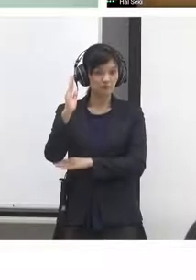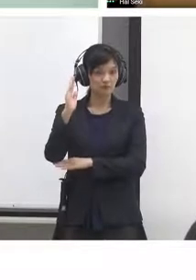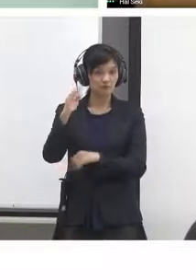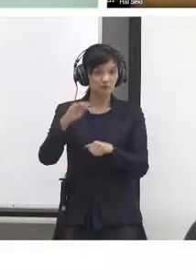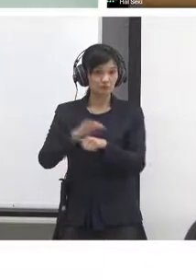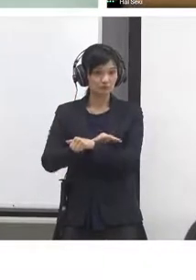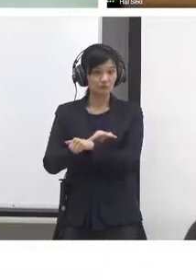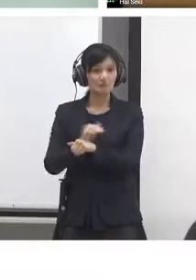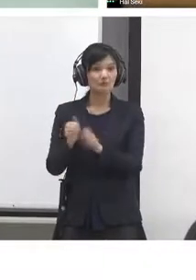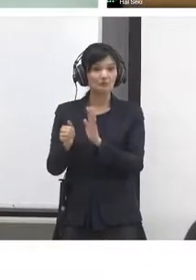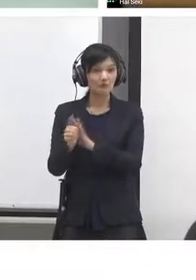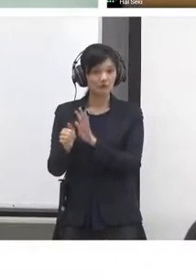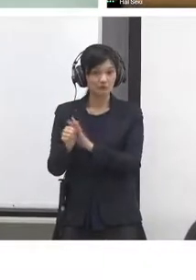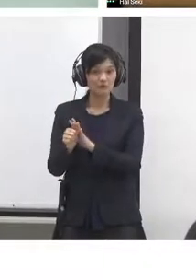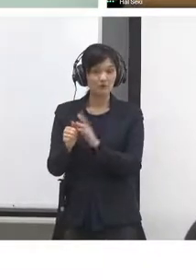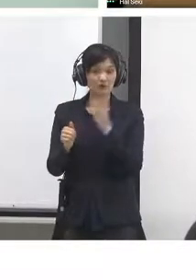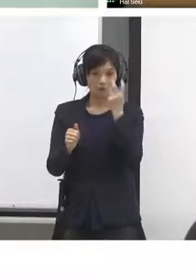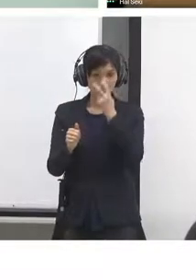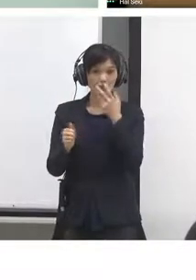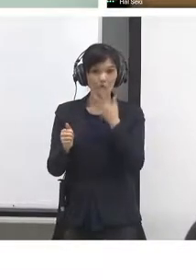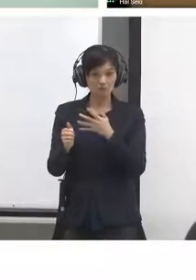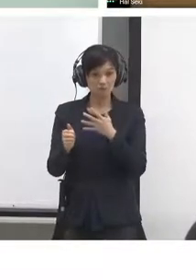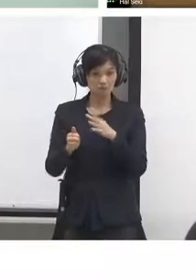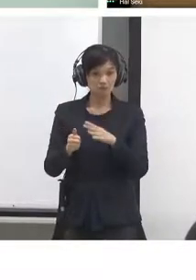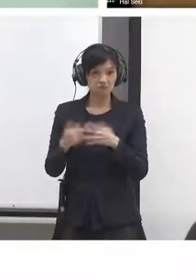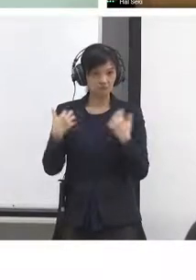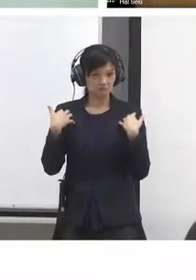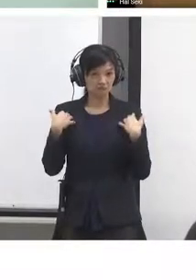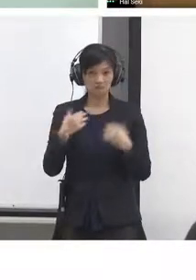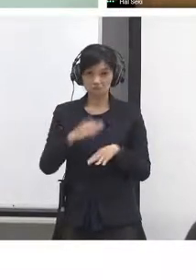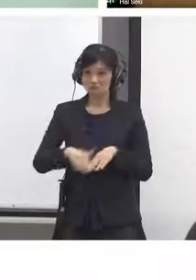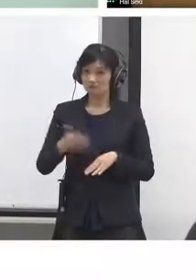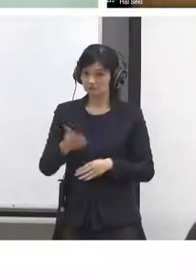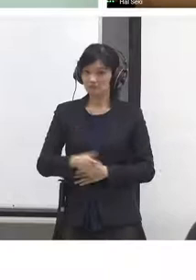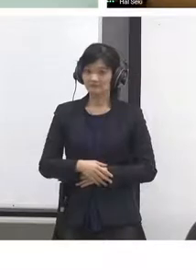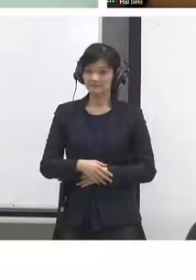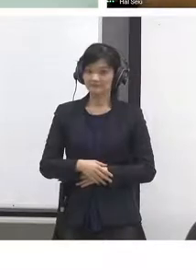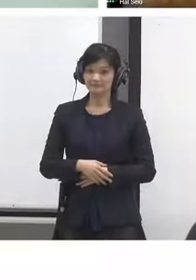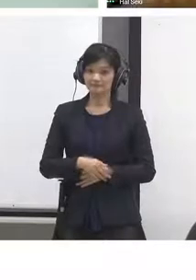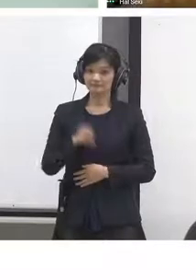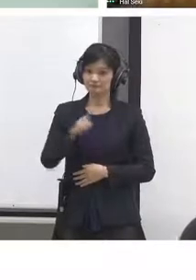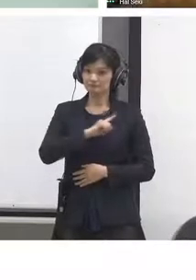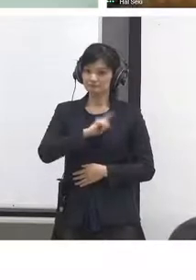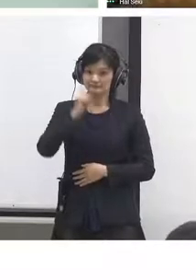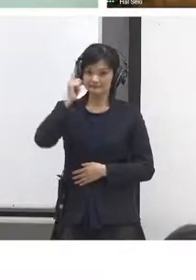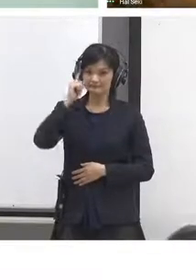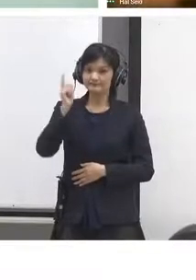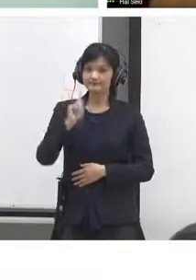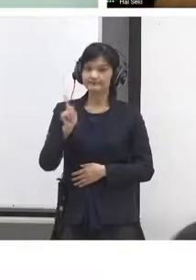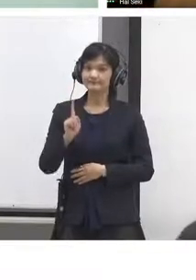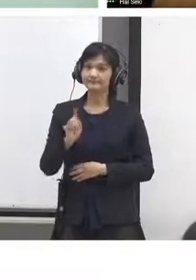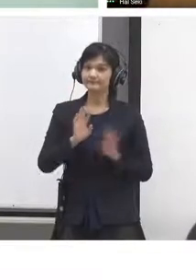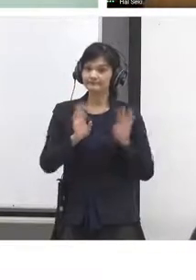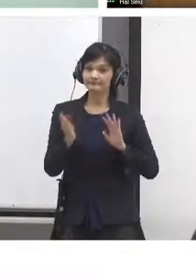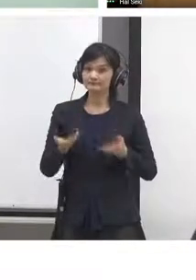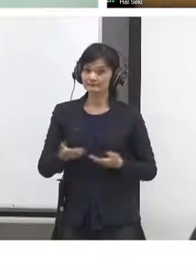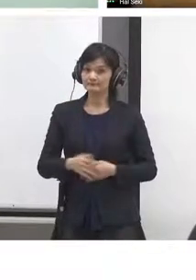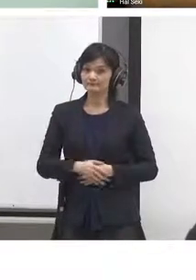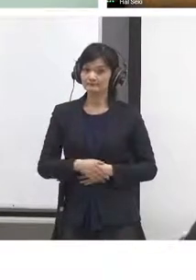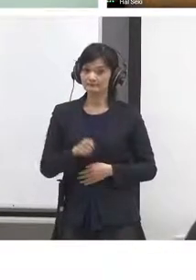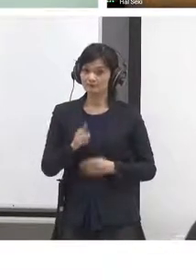and what do you think if we will change like the community like over Japan?